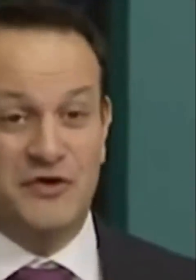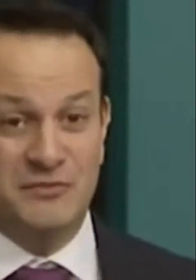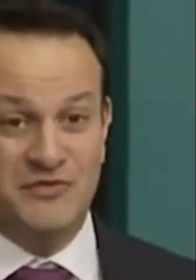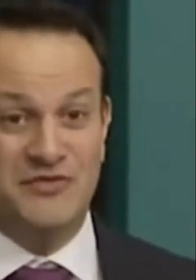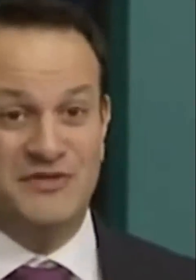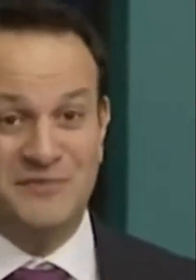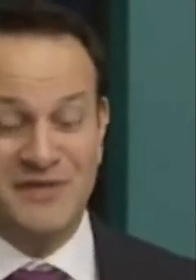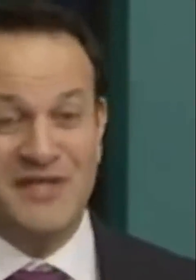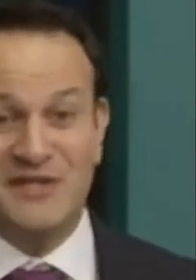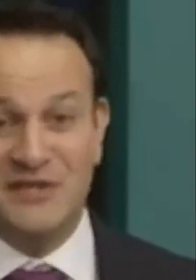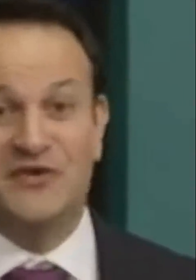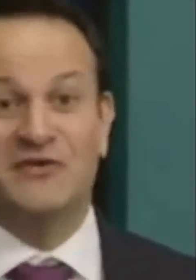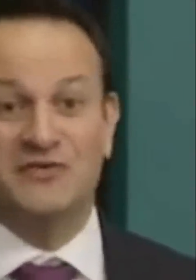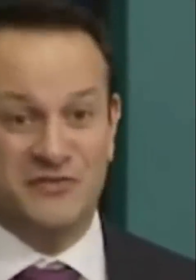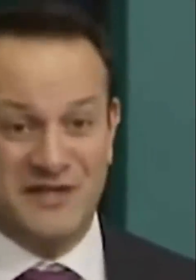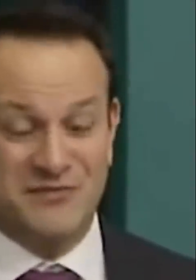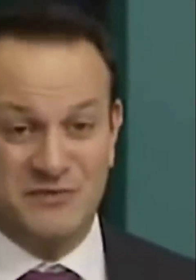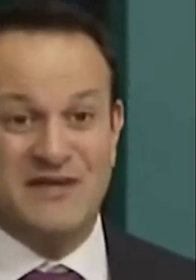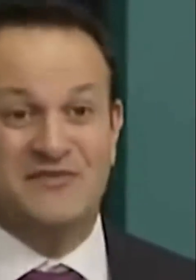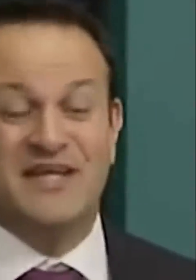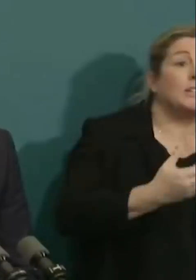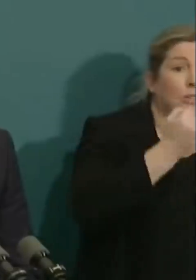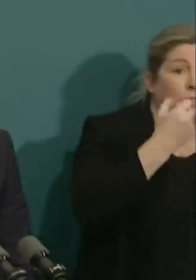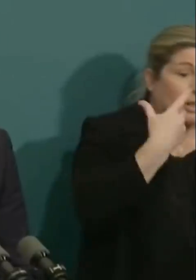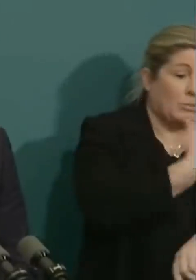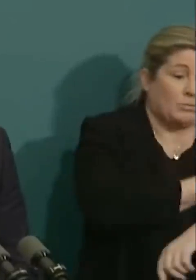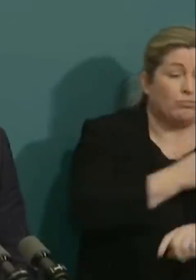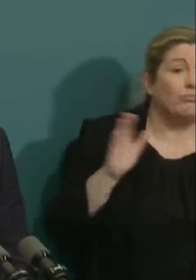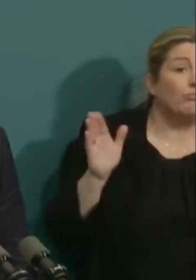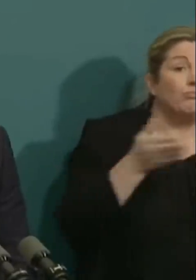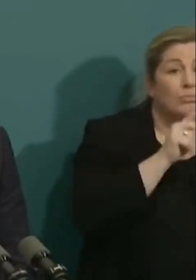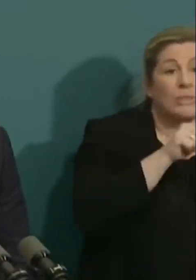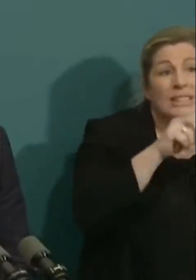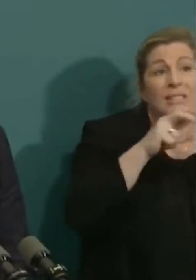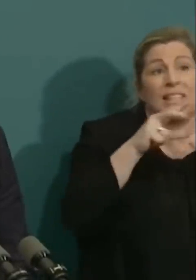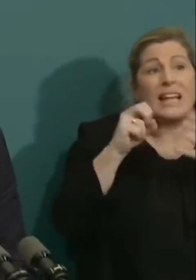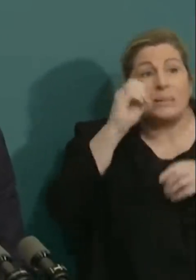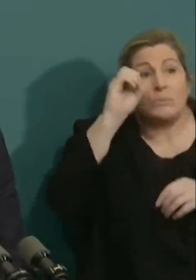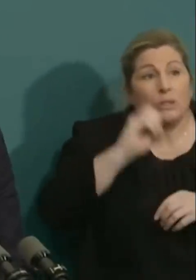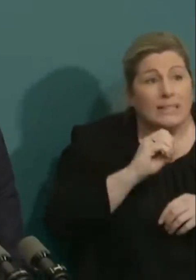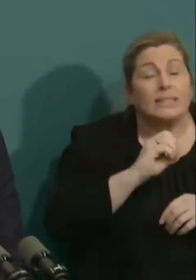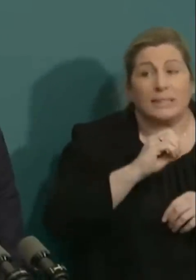confer herd immunity in this virus that we've never yet seen herd immunity for before.